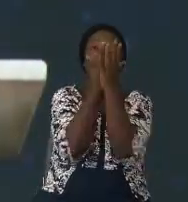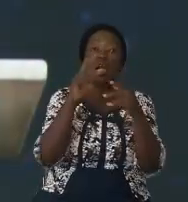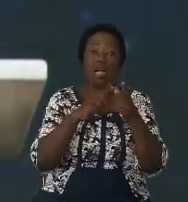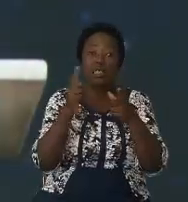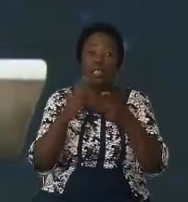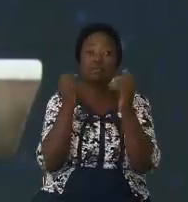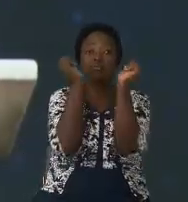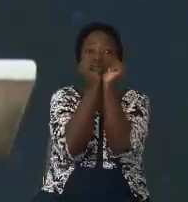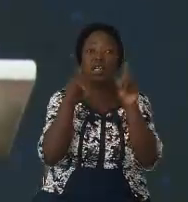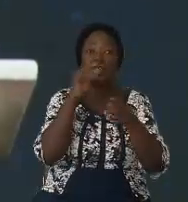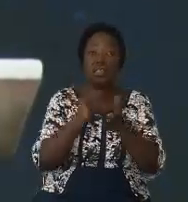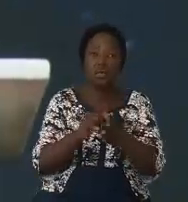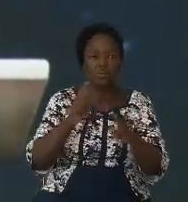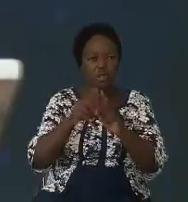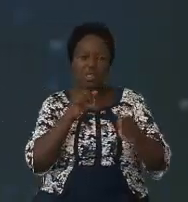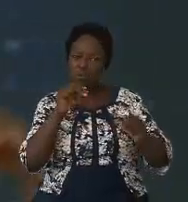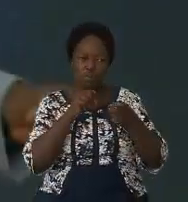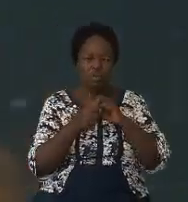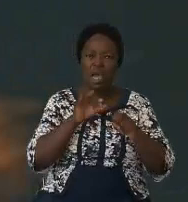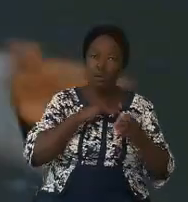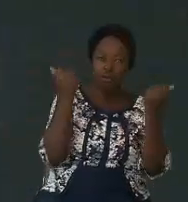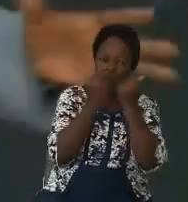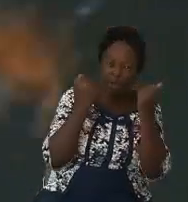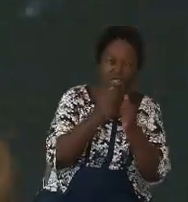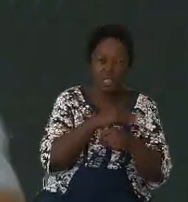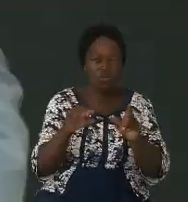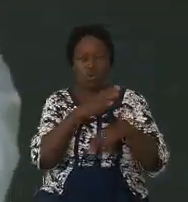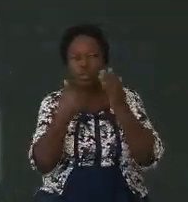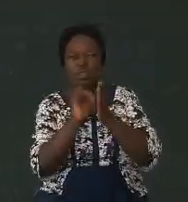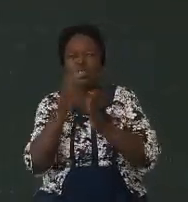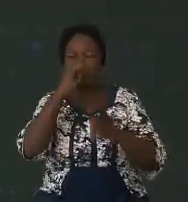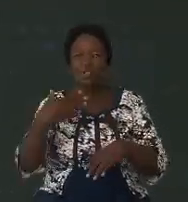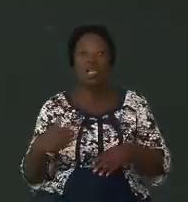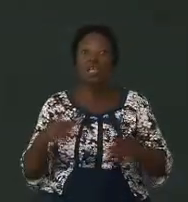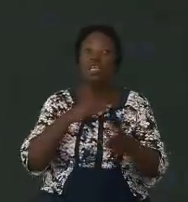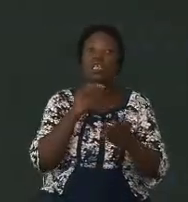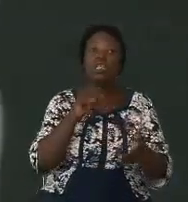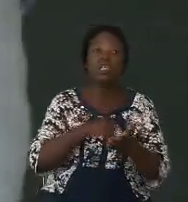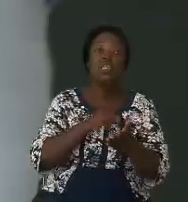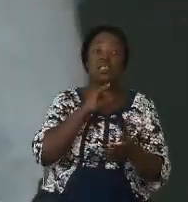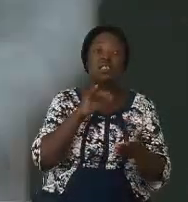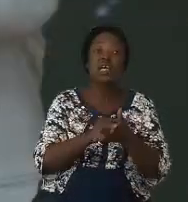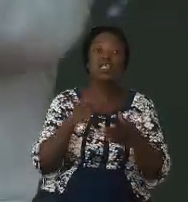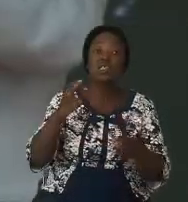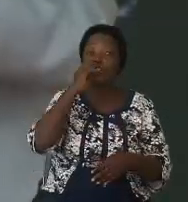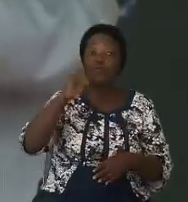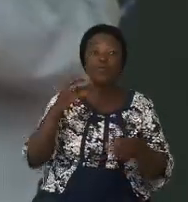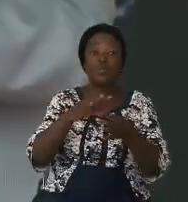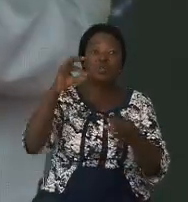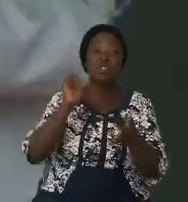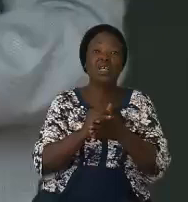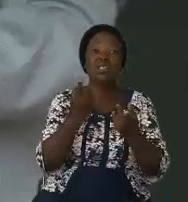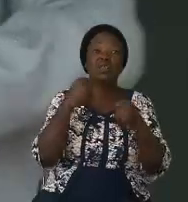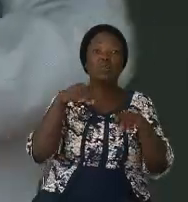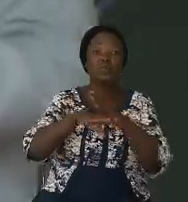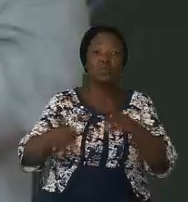to jail, or you might be killed. Or you say, I'm going to fight, I'm going to do some dangerous things. is the evil spirit that